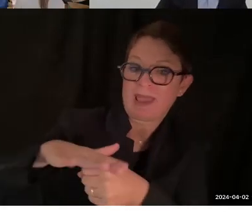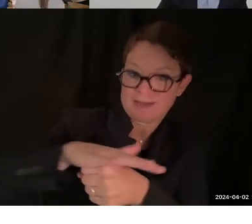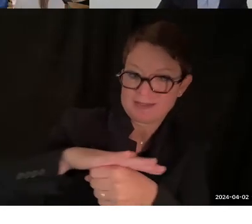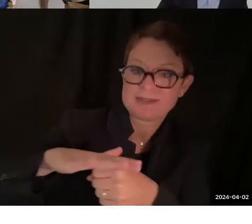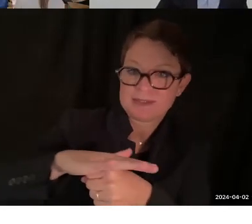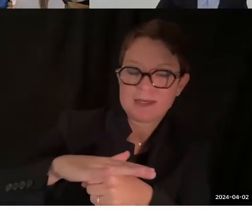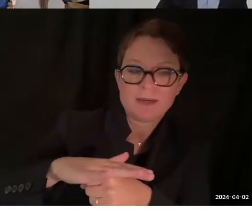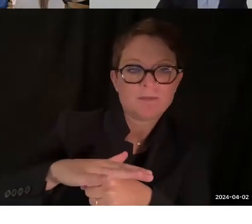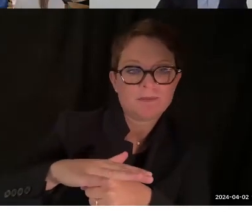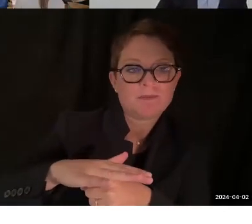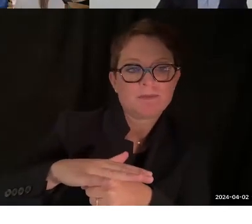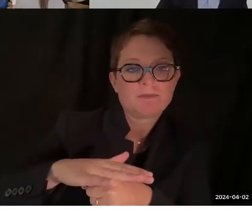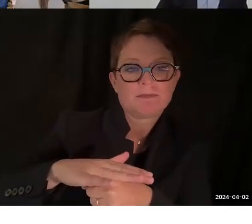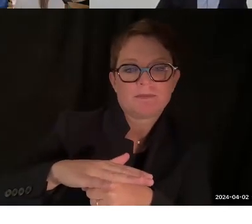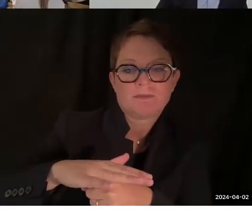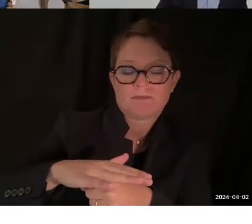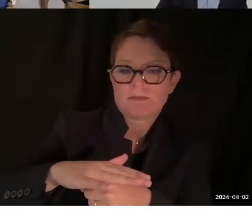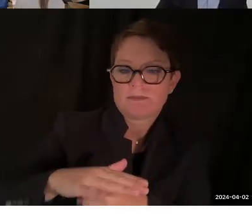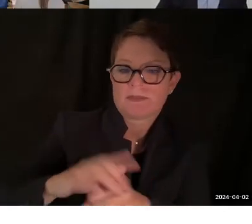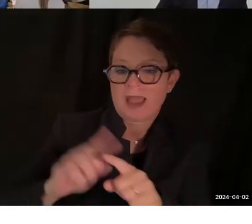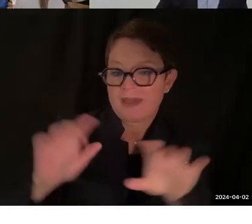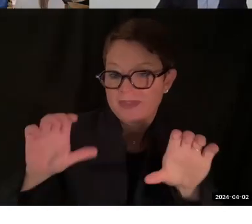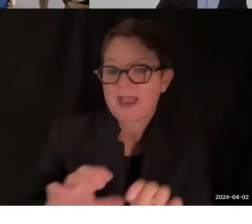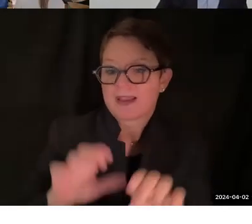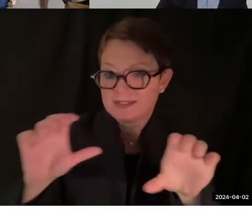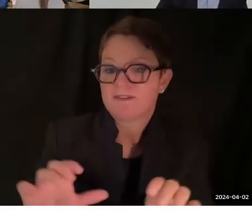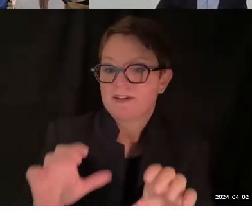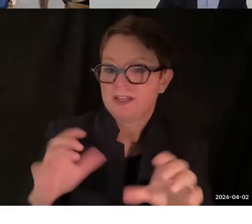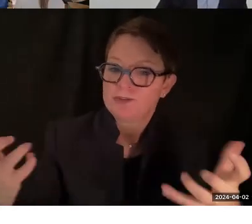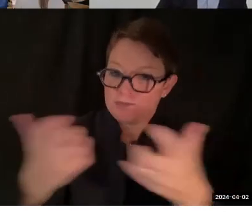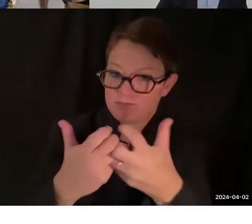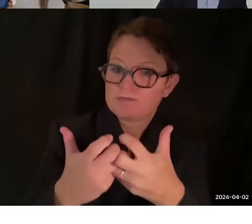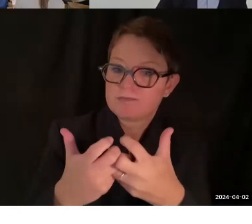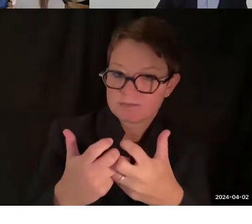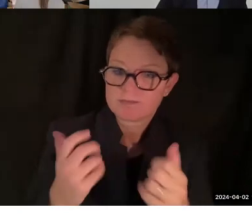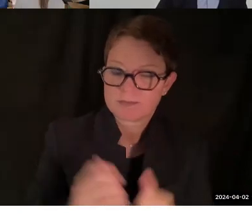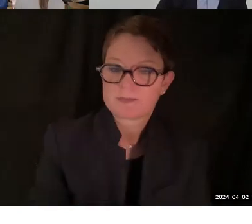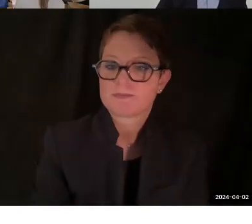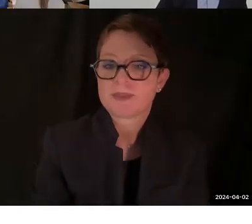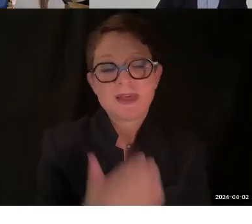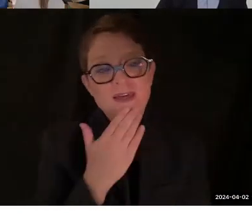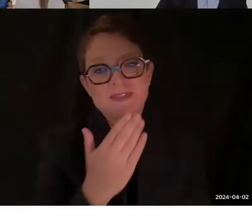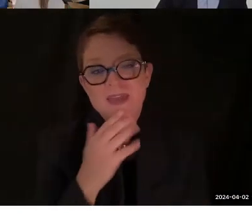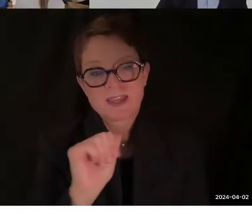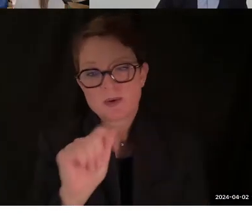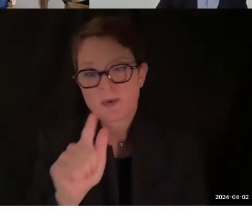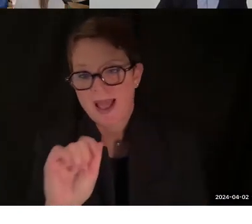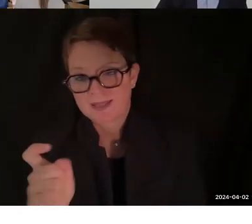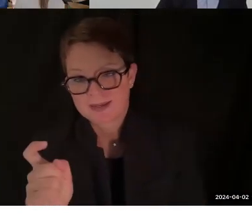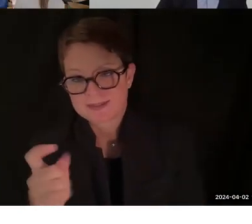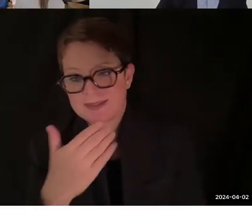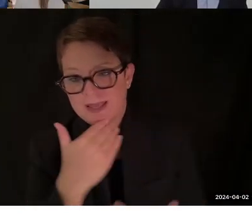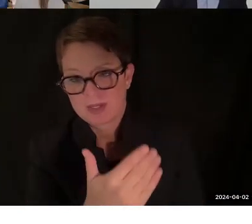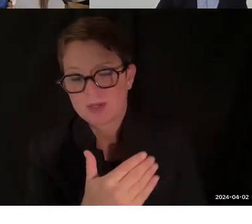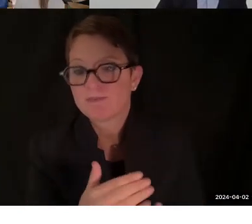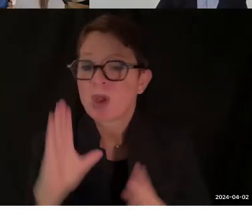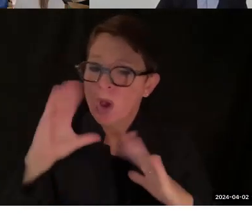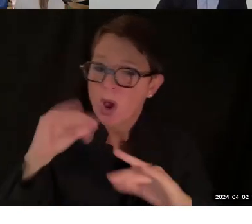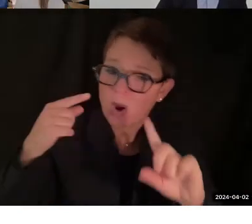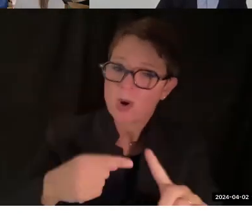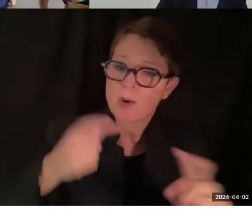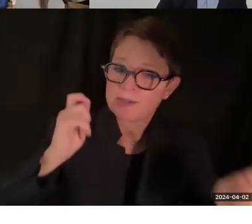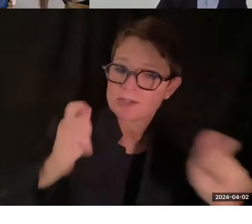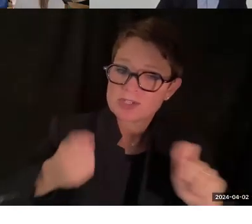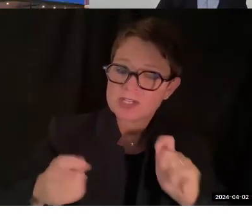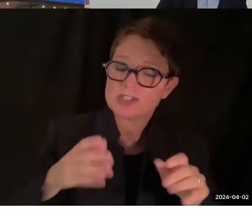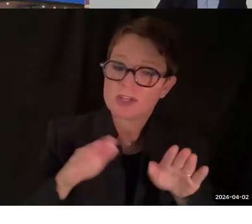and the activity that will come along with it. Yeah, thanks, Alex. So our hope is really these changes